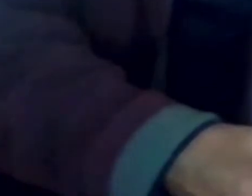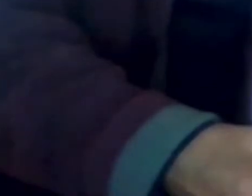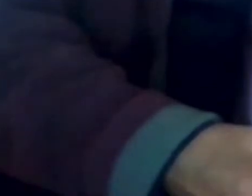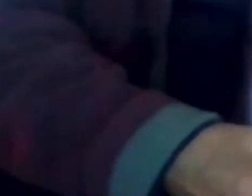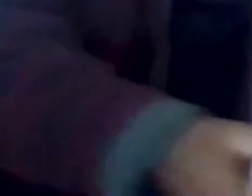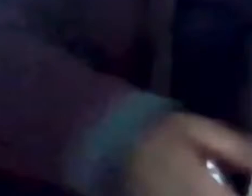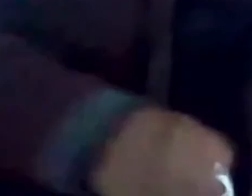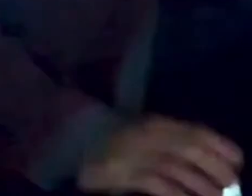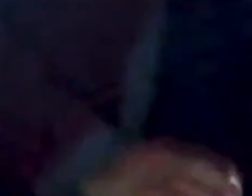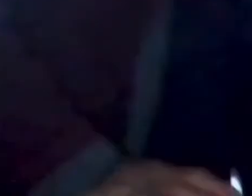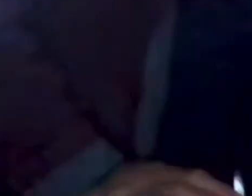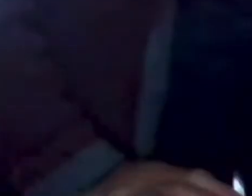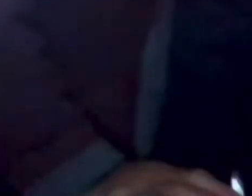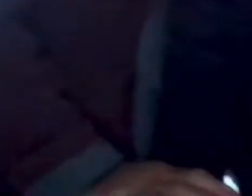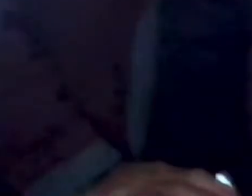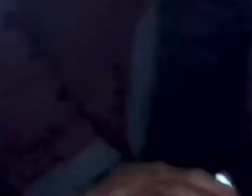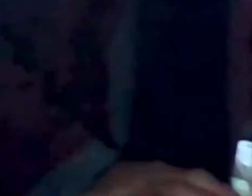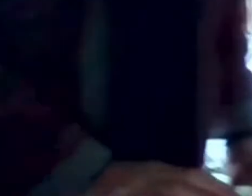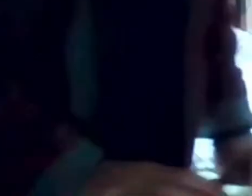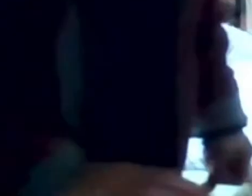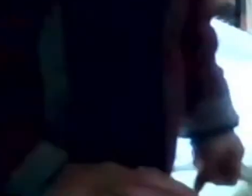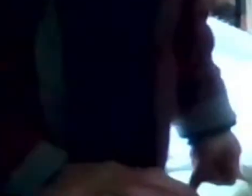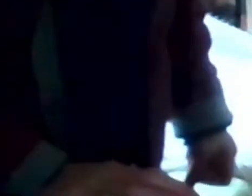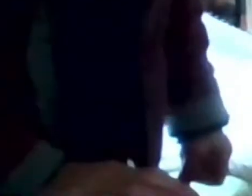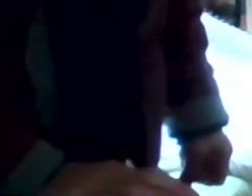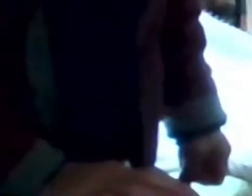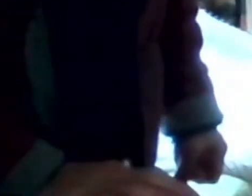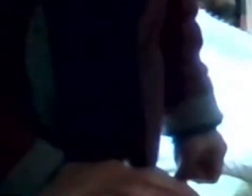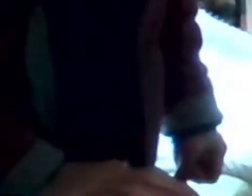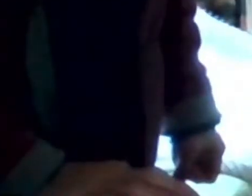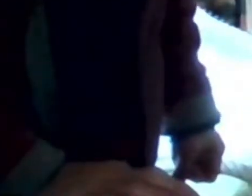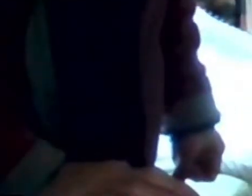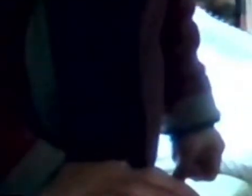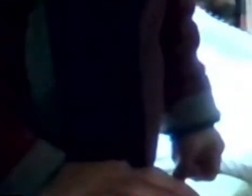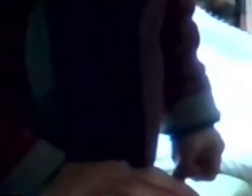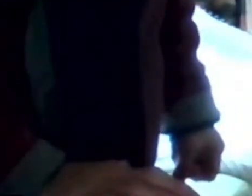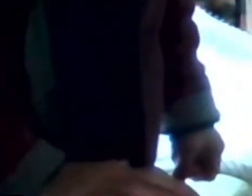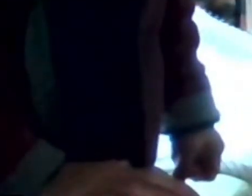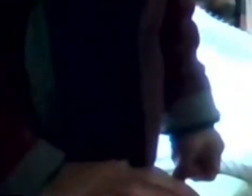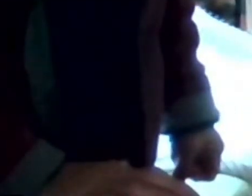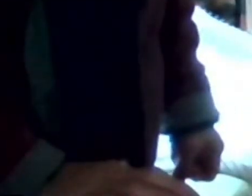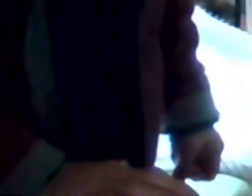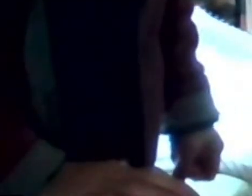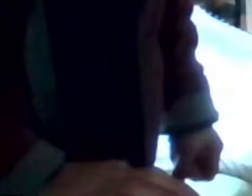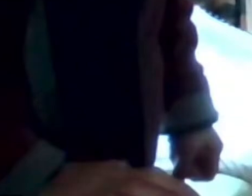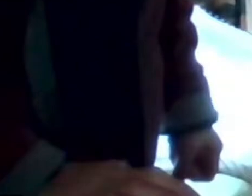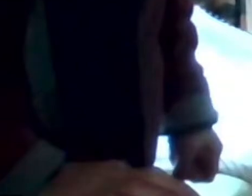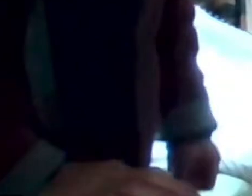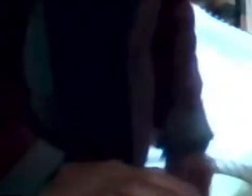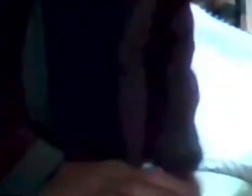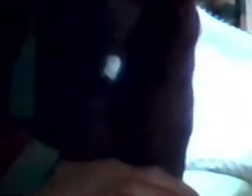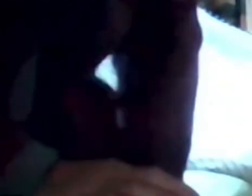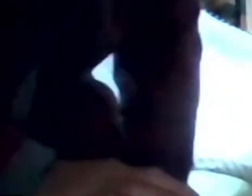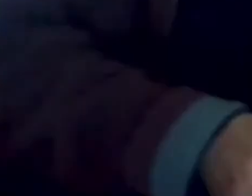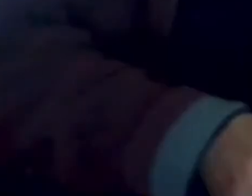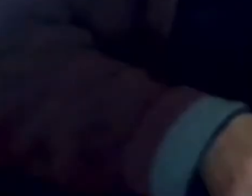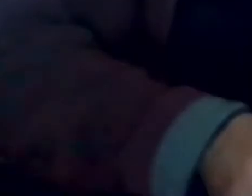Diversity. I think people can be educated to be more aware of differences in